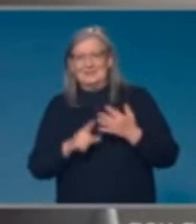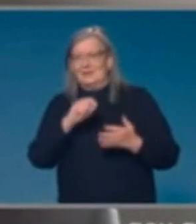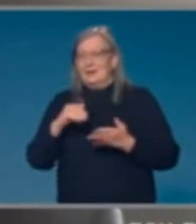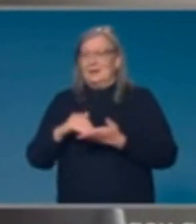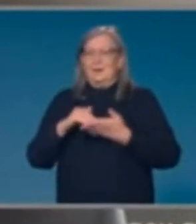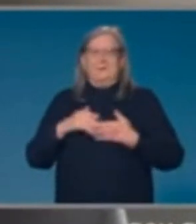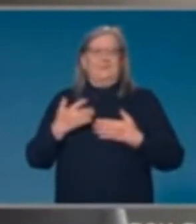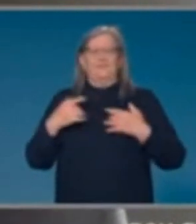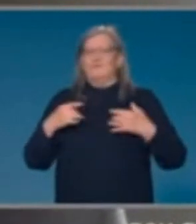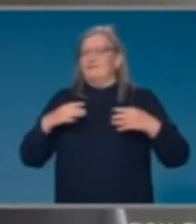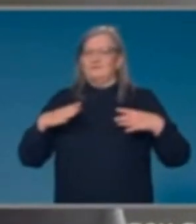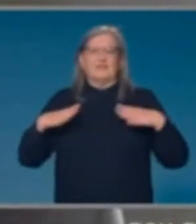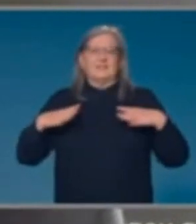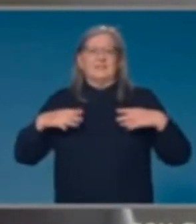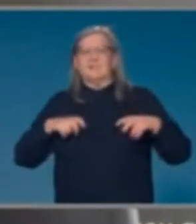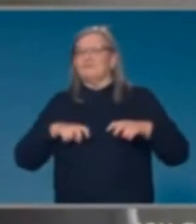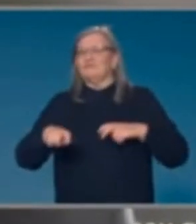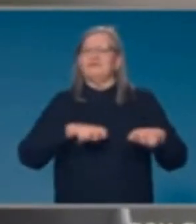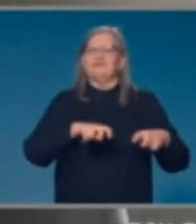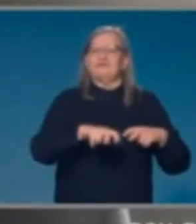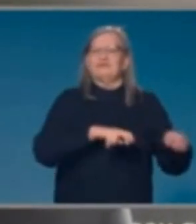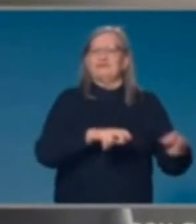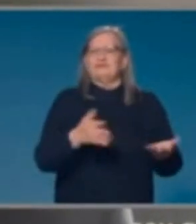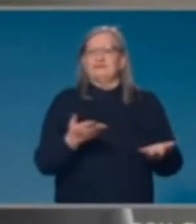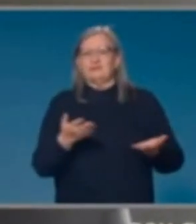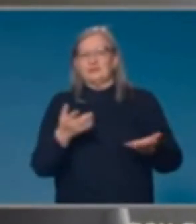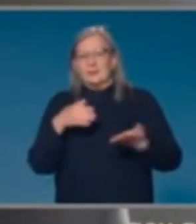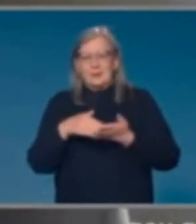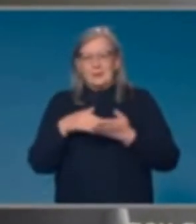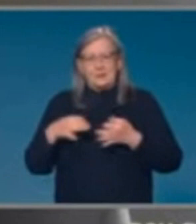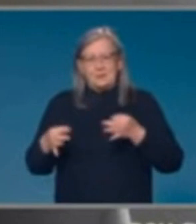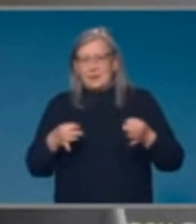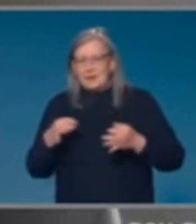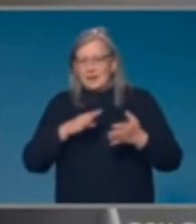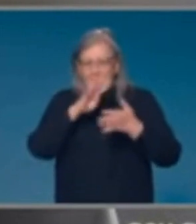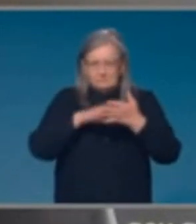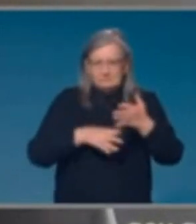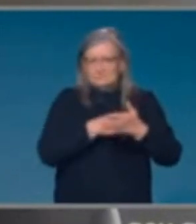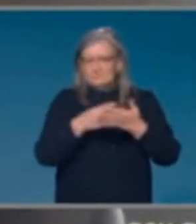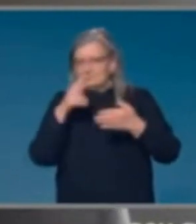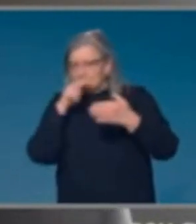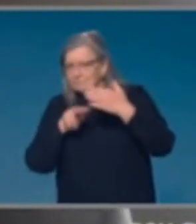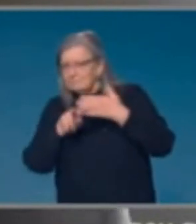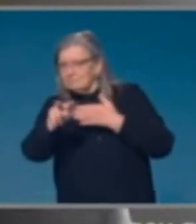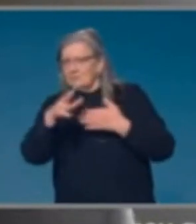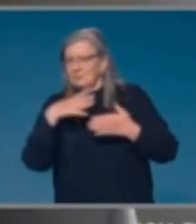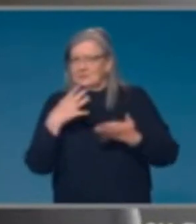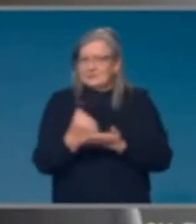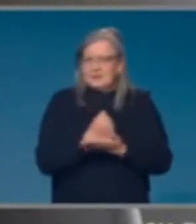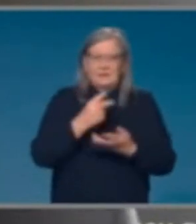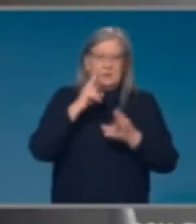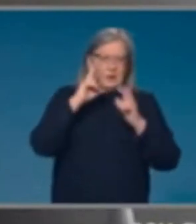the roadmap, but above all else, it's about saving lives and protecting lives. Australia has